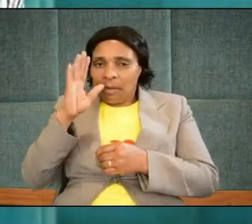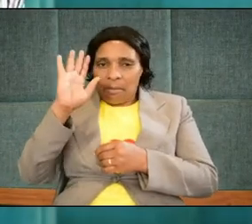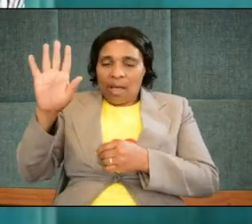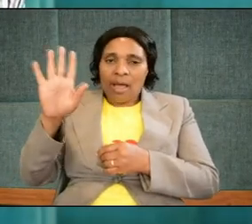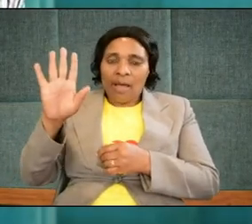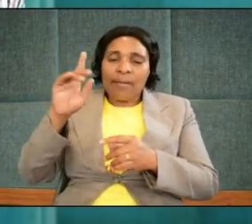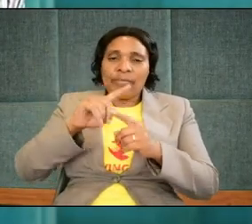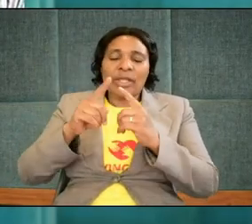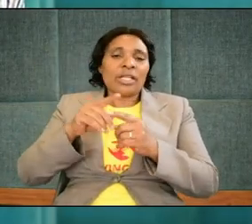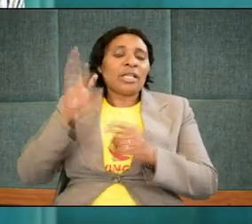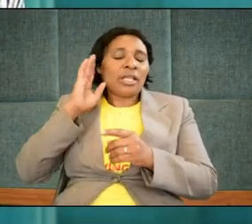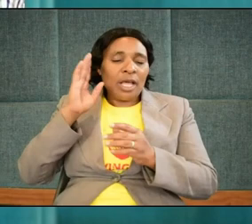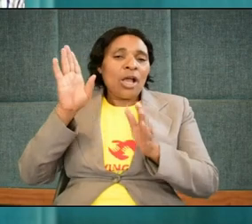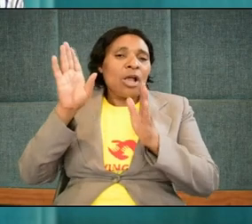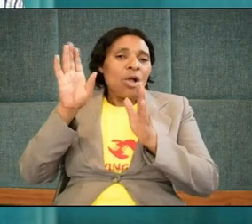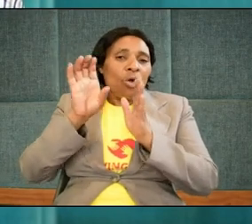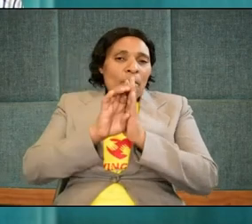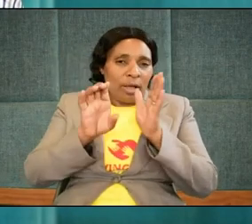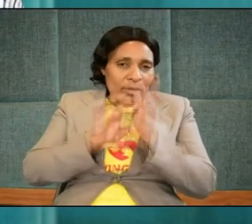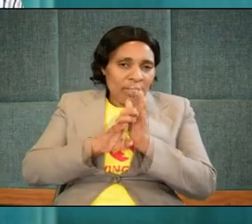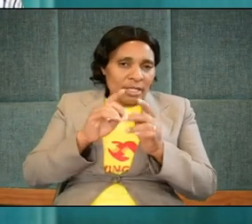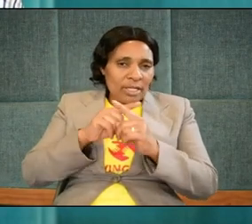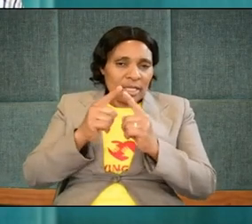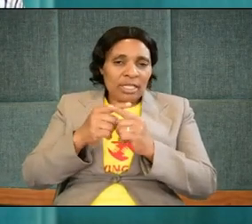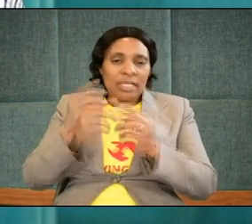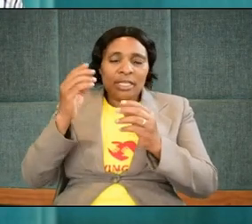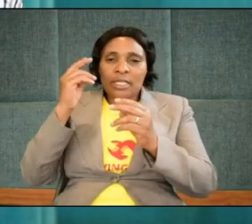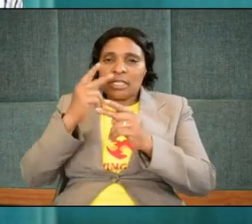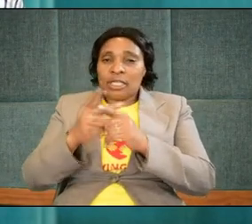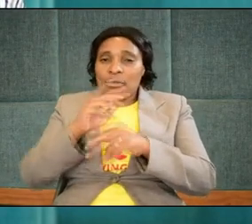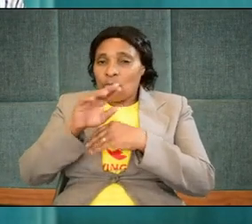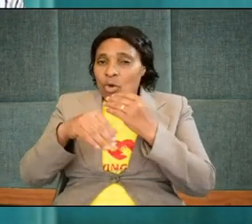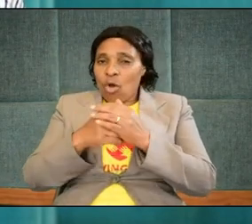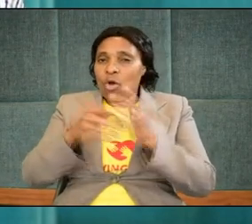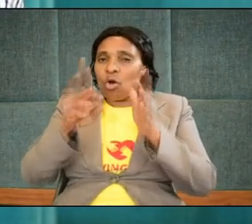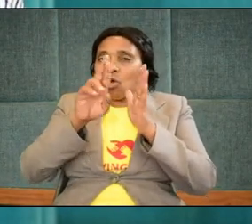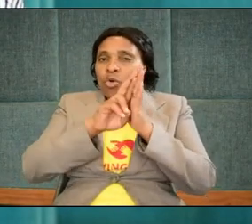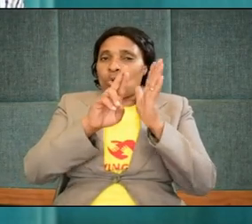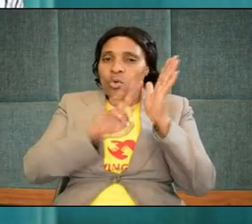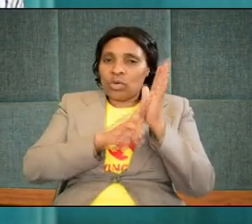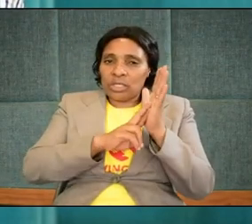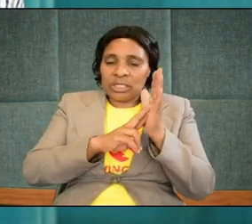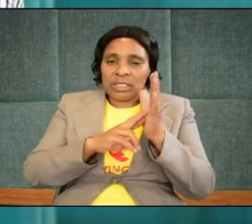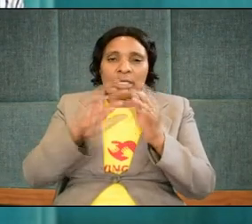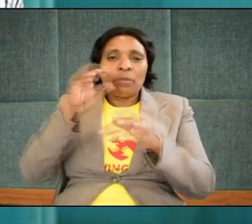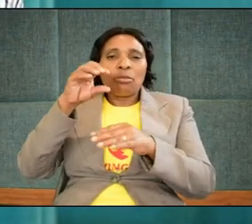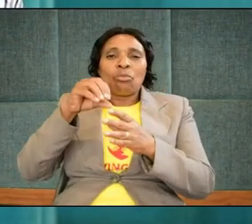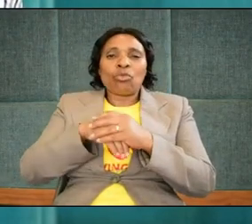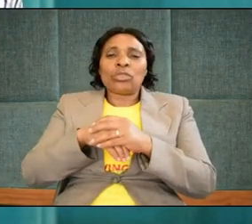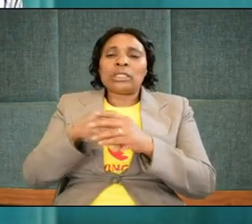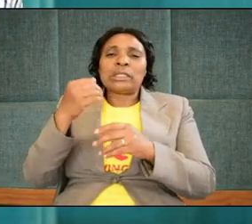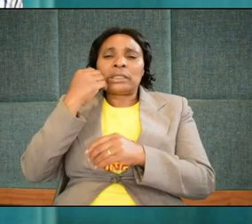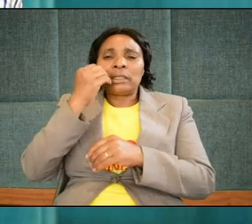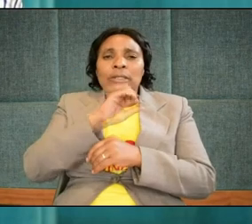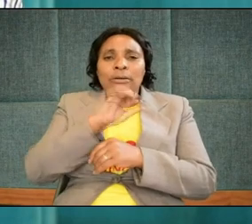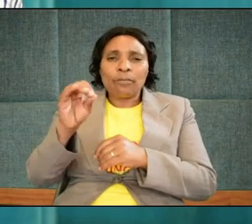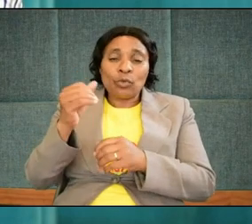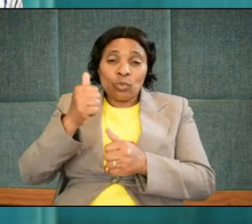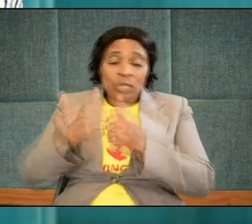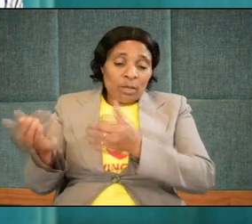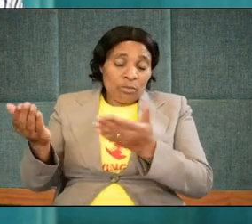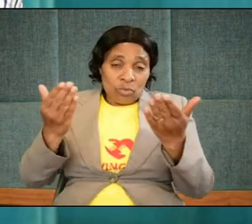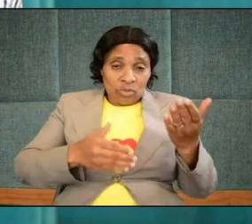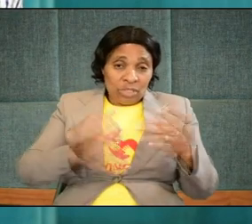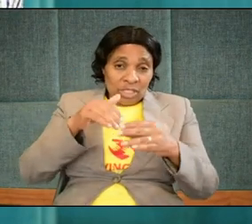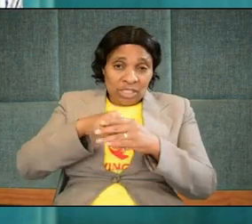commandments, and keep all his statutes, I will put none of these diseases upon thee, which I have brought upon the